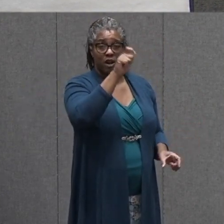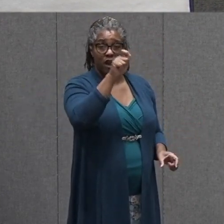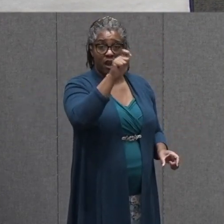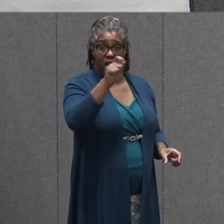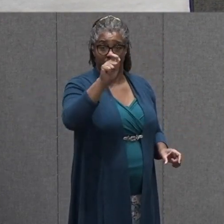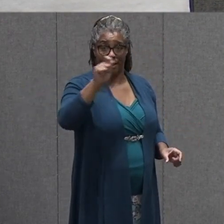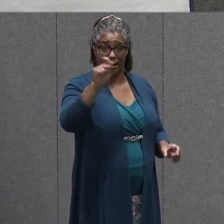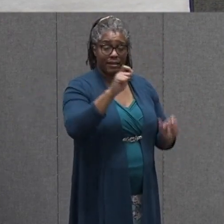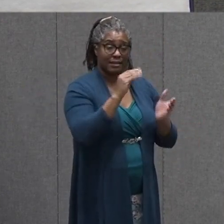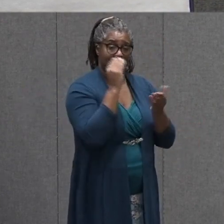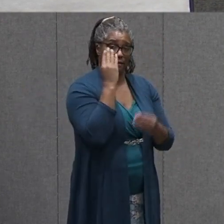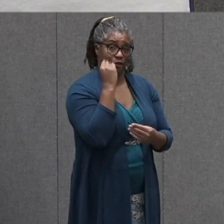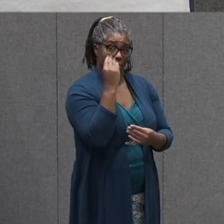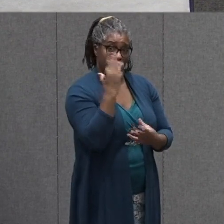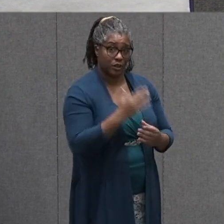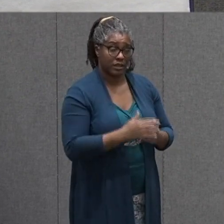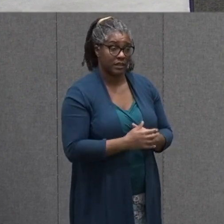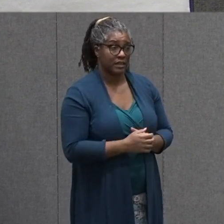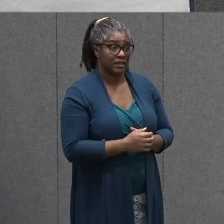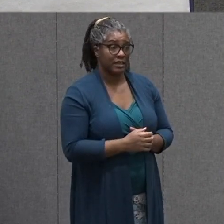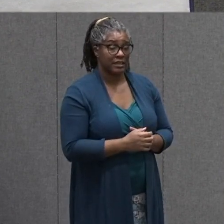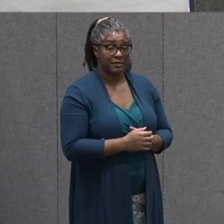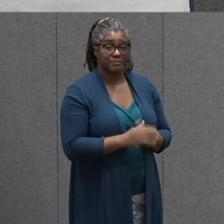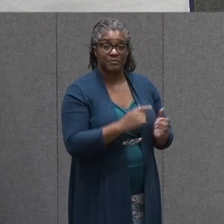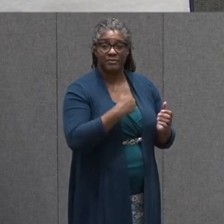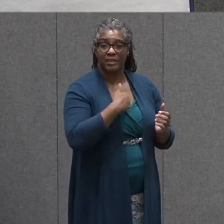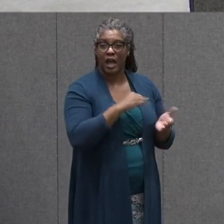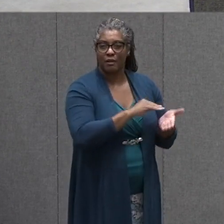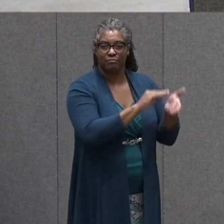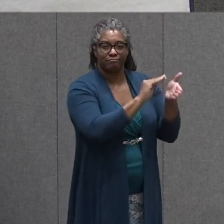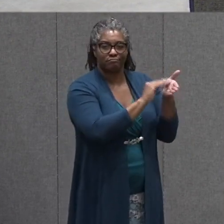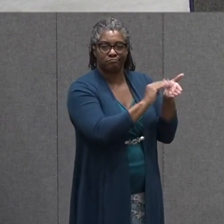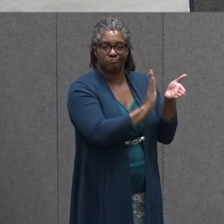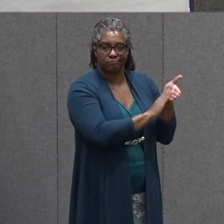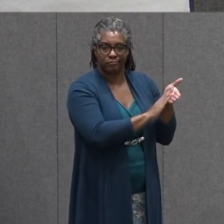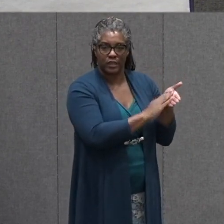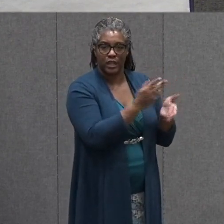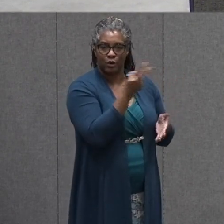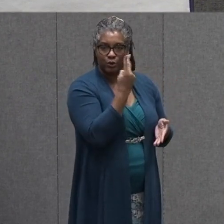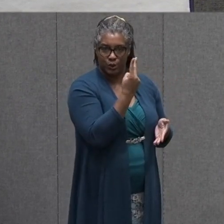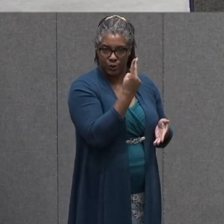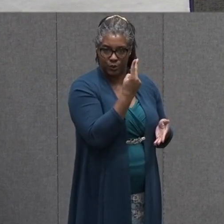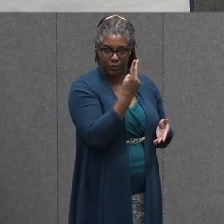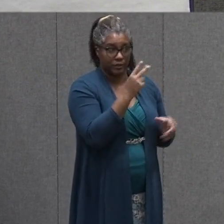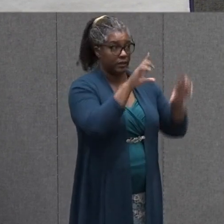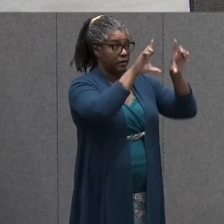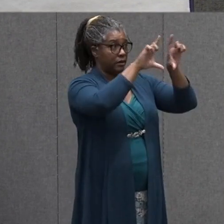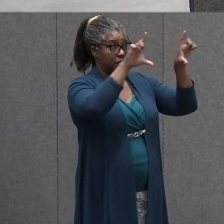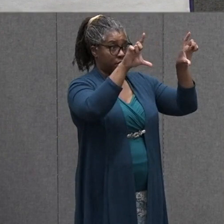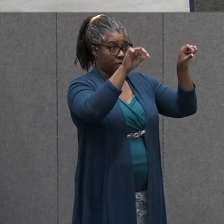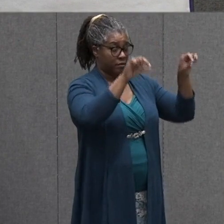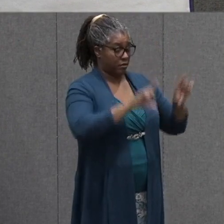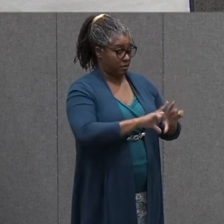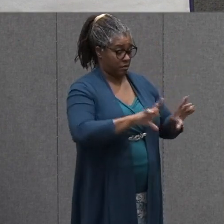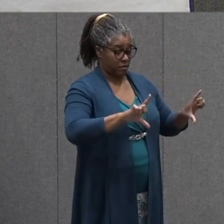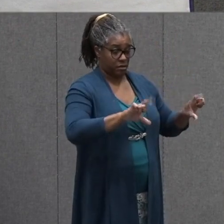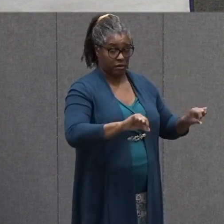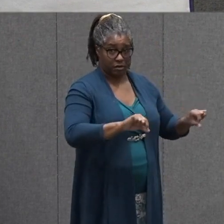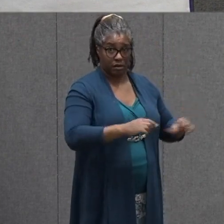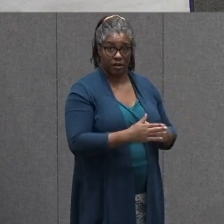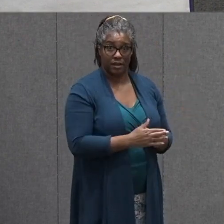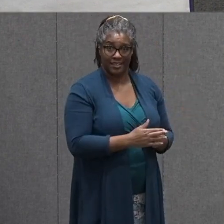now a flower grows on it. People come from far and near to look at this flower. It is the tallest flower they